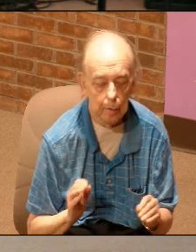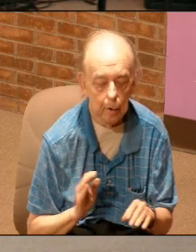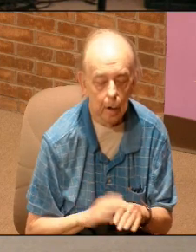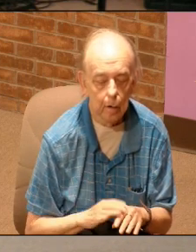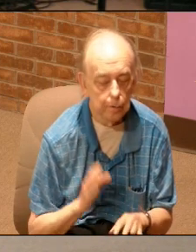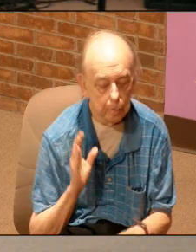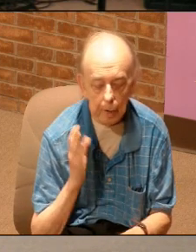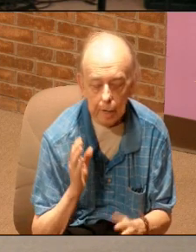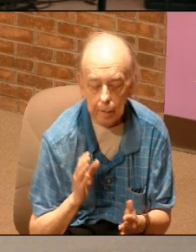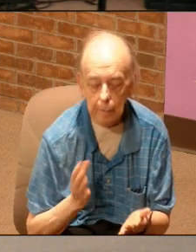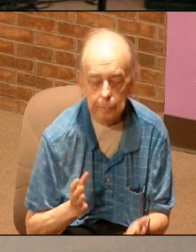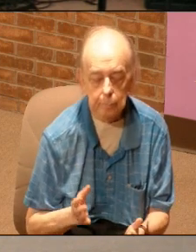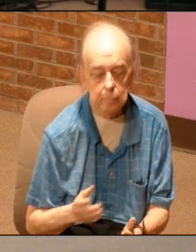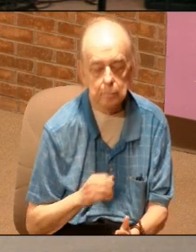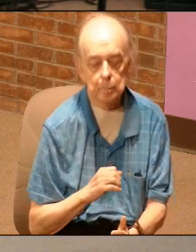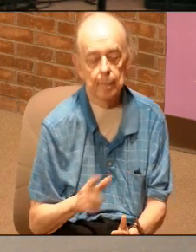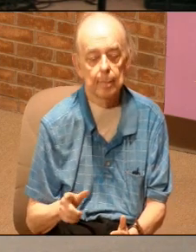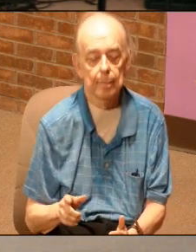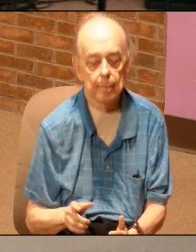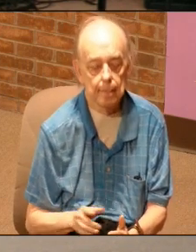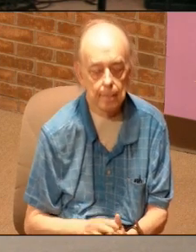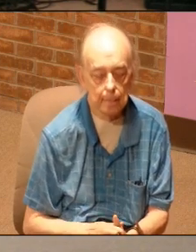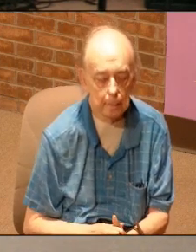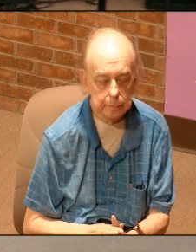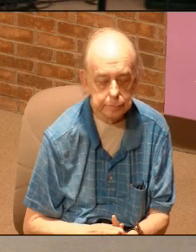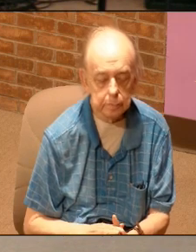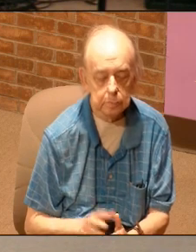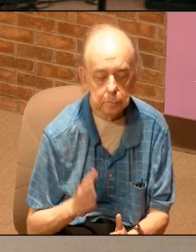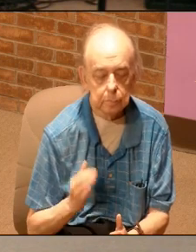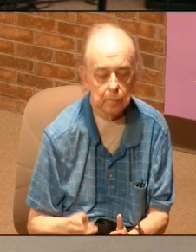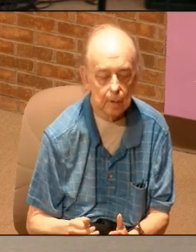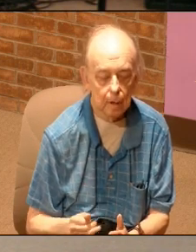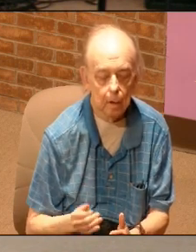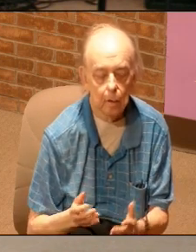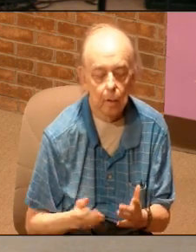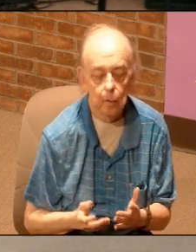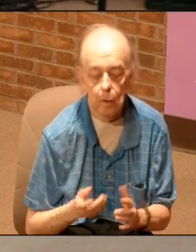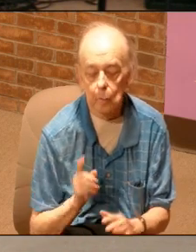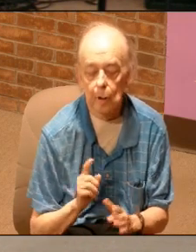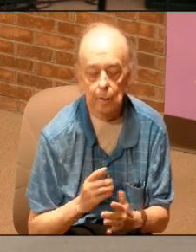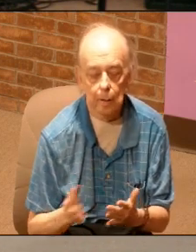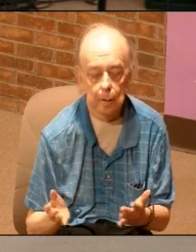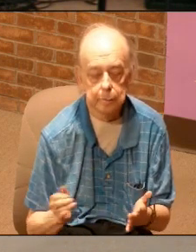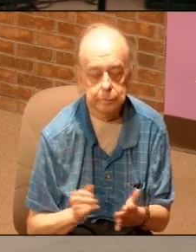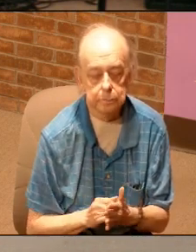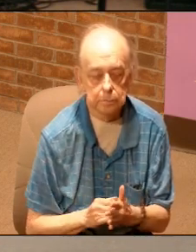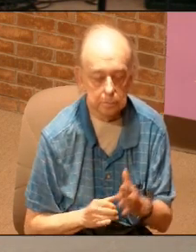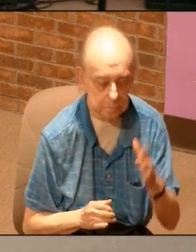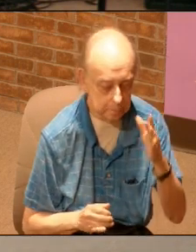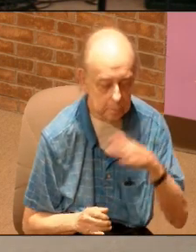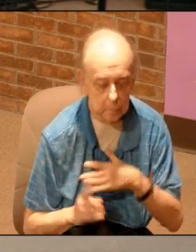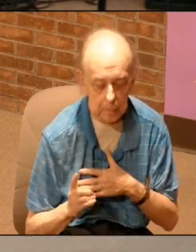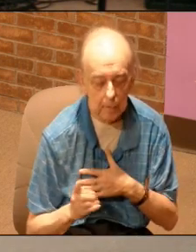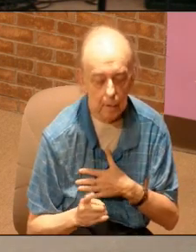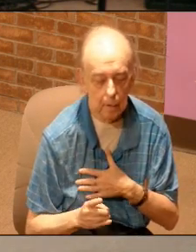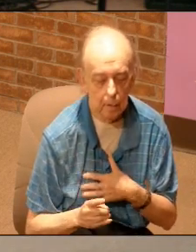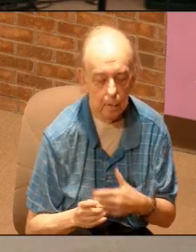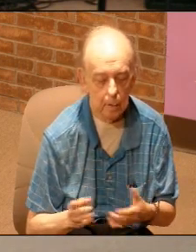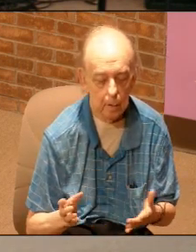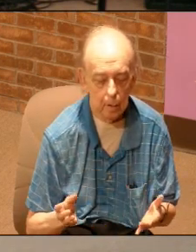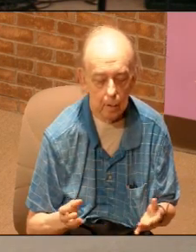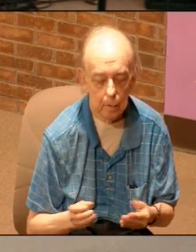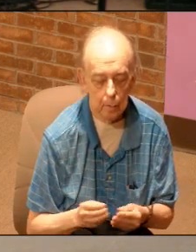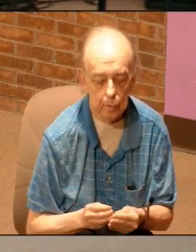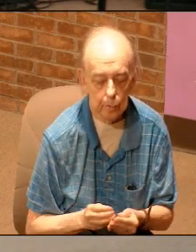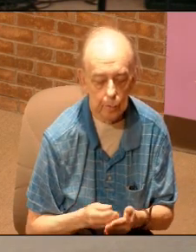radio stations. They will all be canned. Why? Because they want one thing. This gentleman is one of the richest, if not